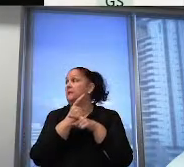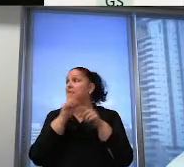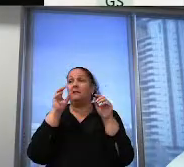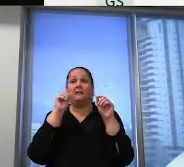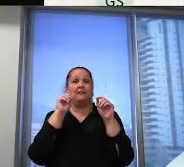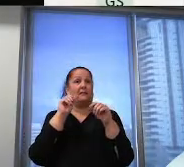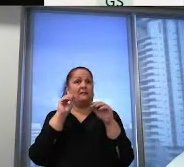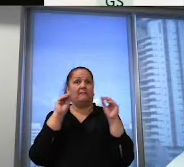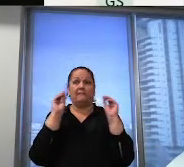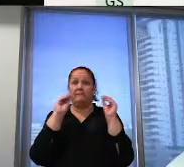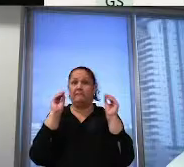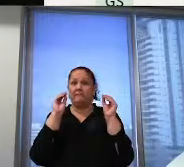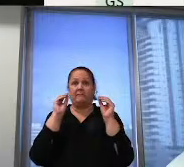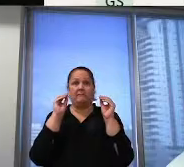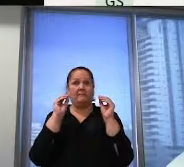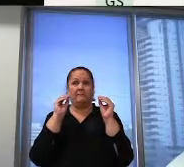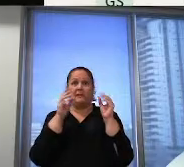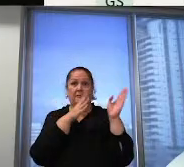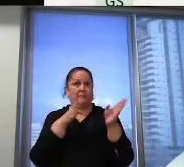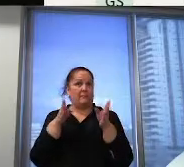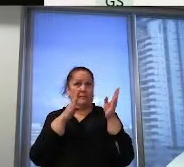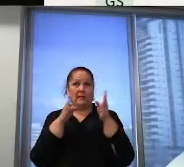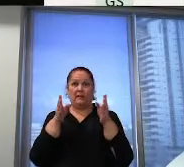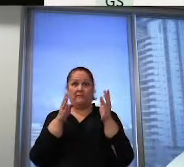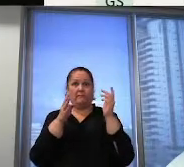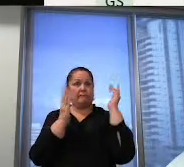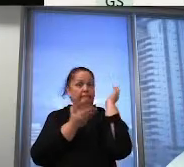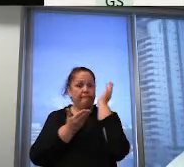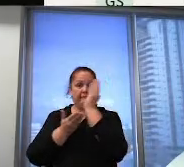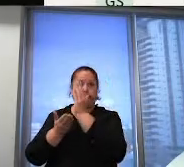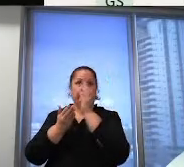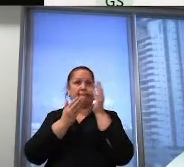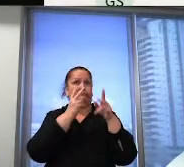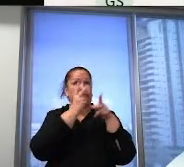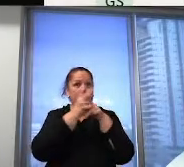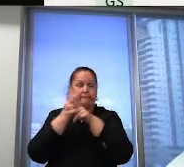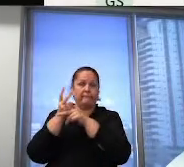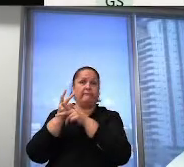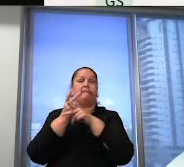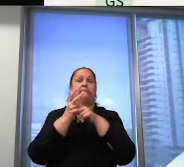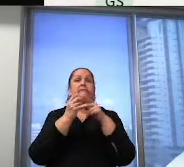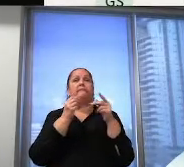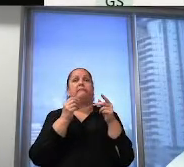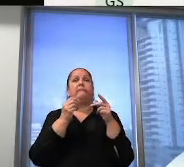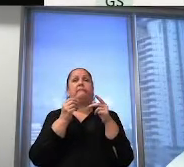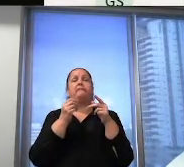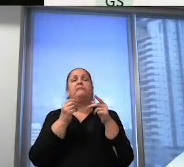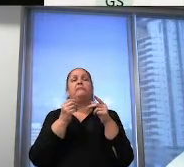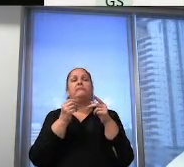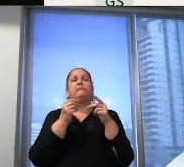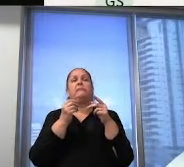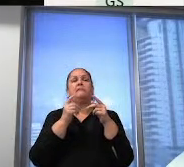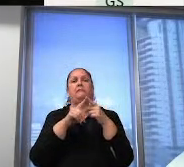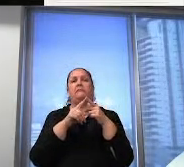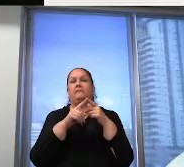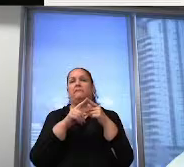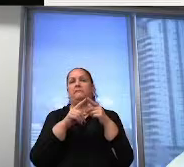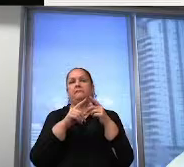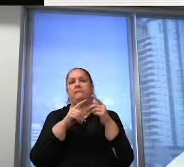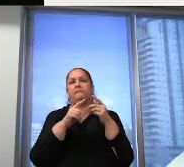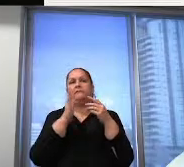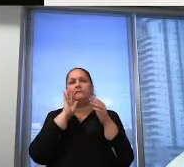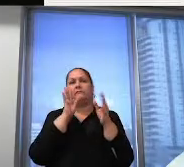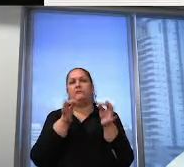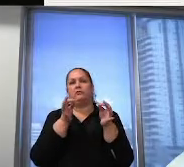If we do not enact the plans that we have and get the funding that we're seeking, that they are